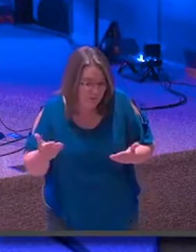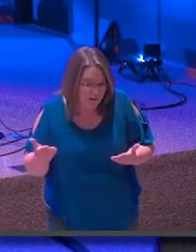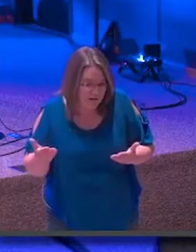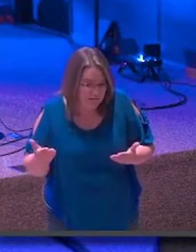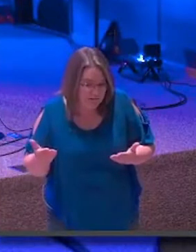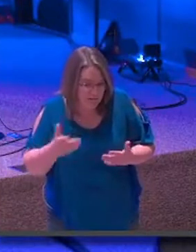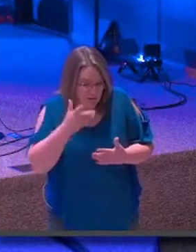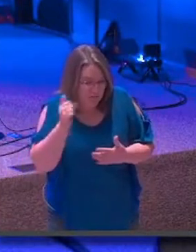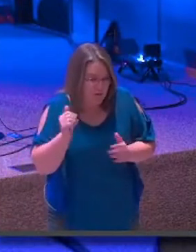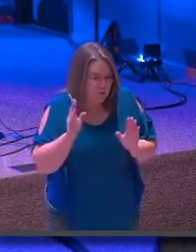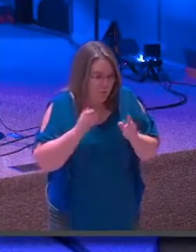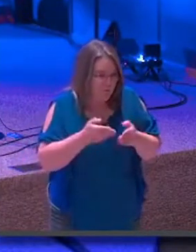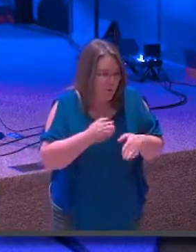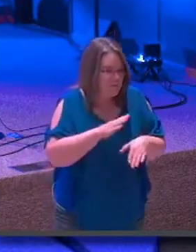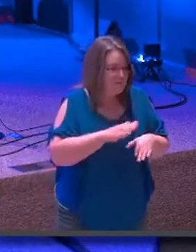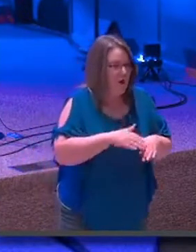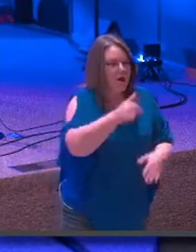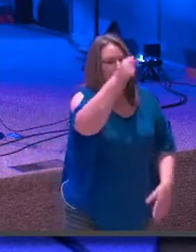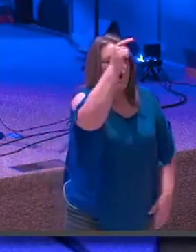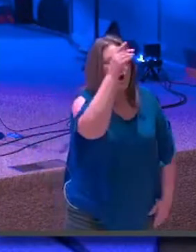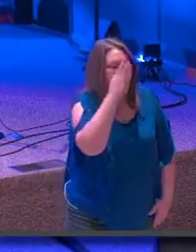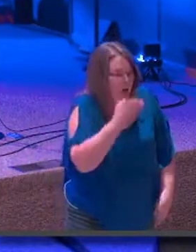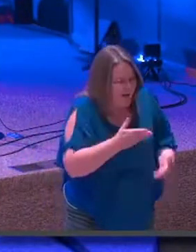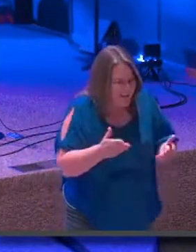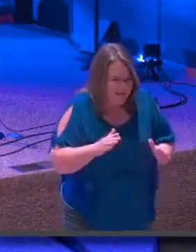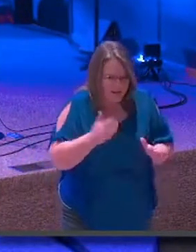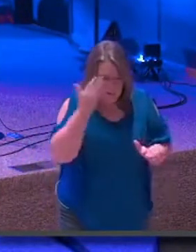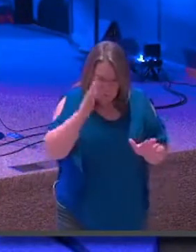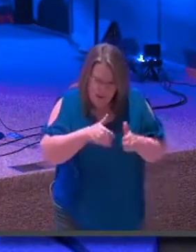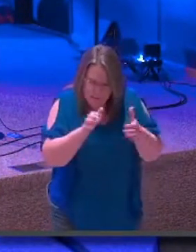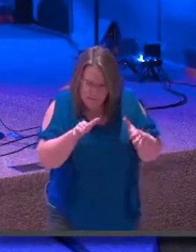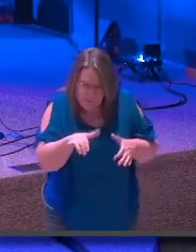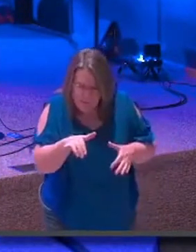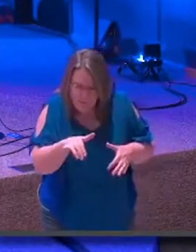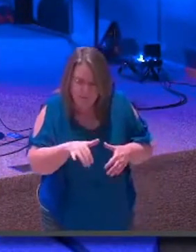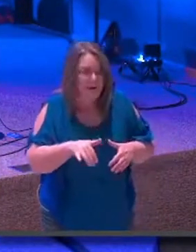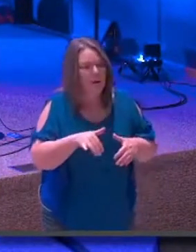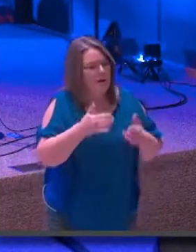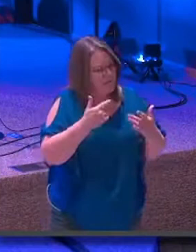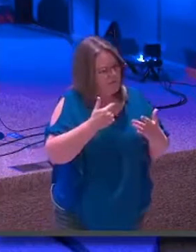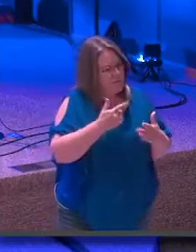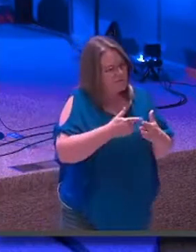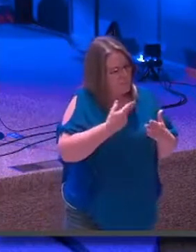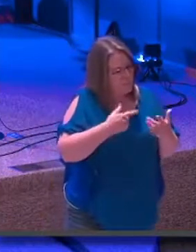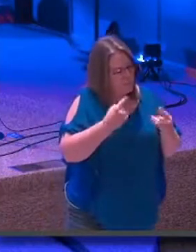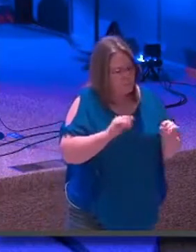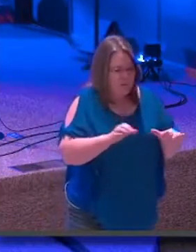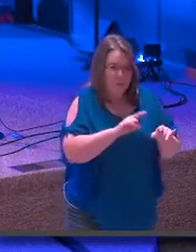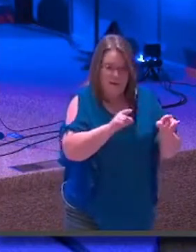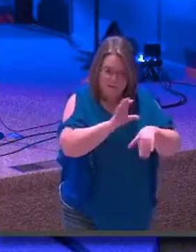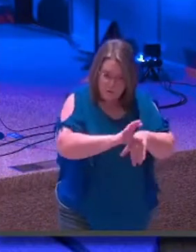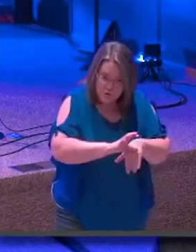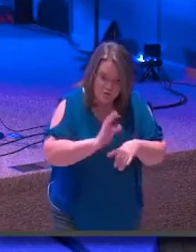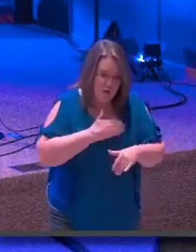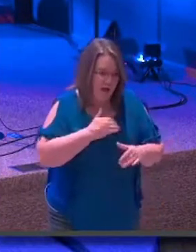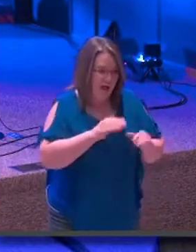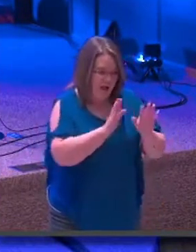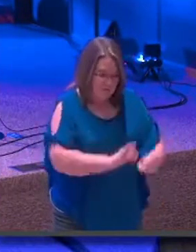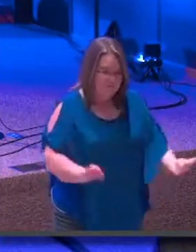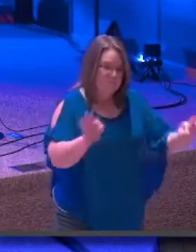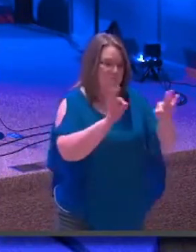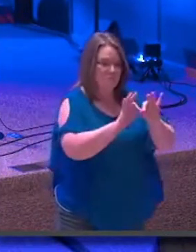you're focused on the God thing? Do you know how to do that? That's what we're trying to do as a church. You know, our core values are about this. If